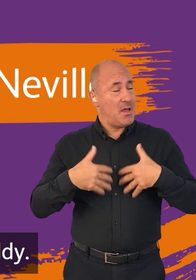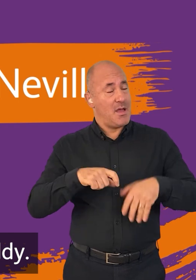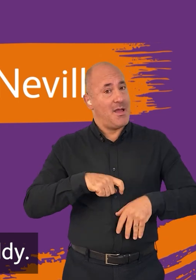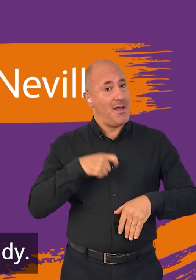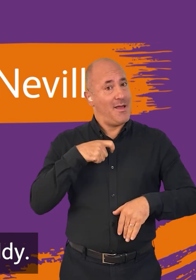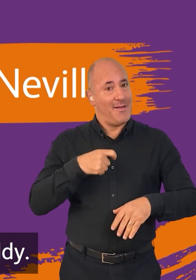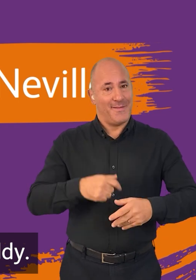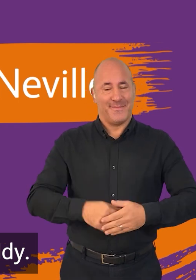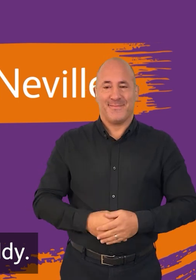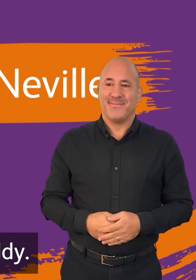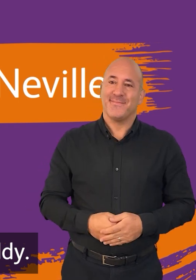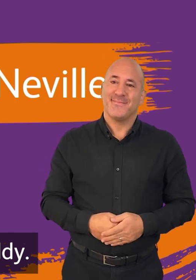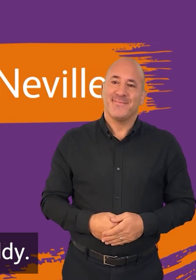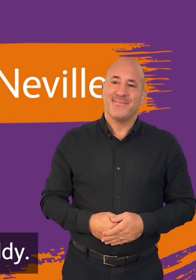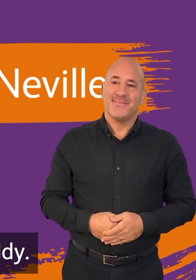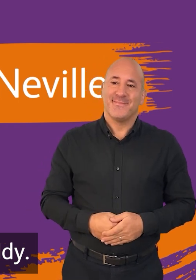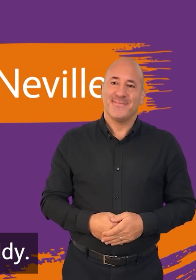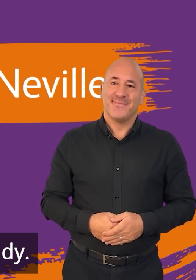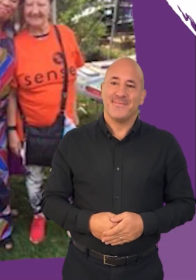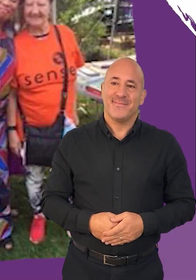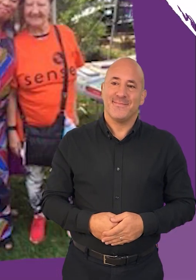huge difference to her buddy.